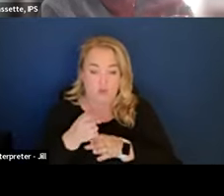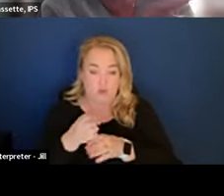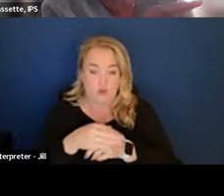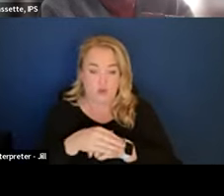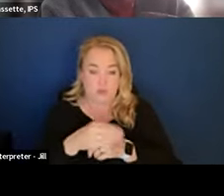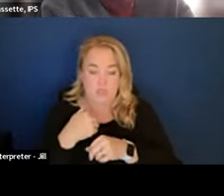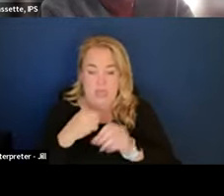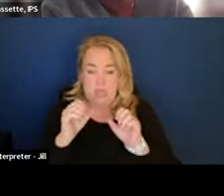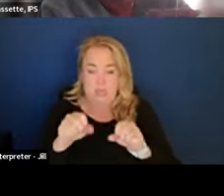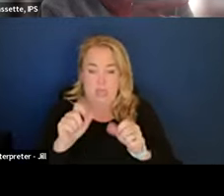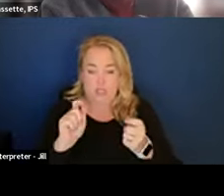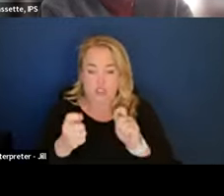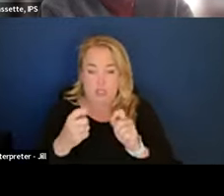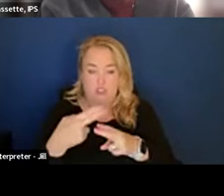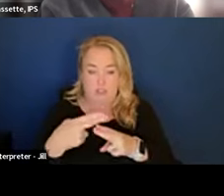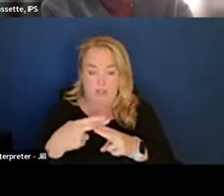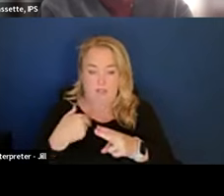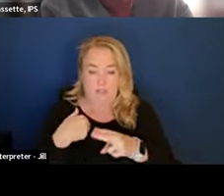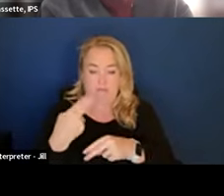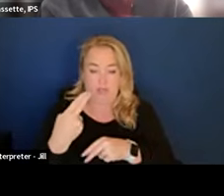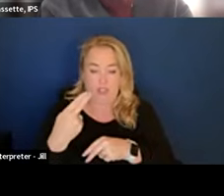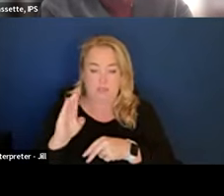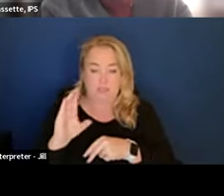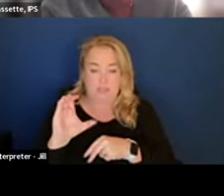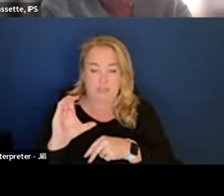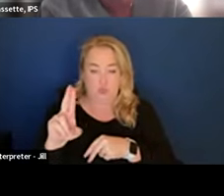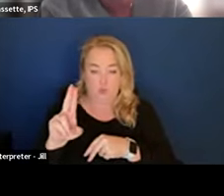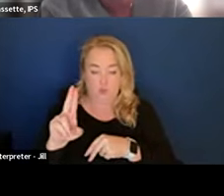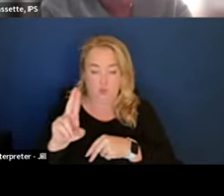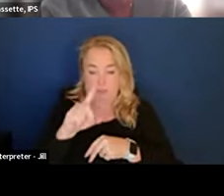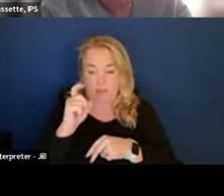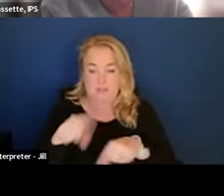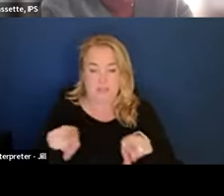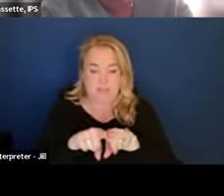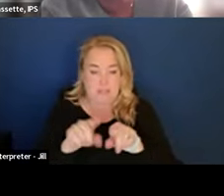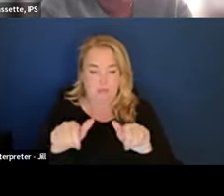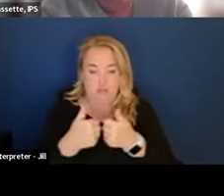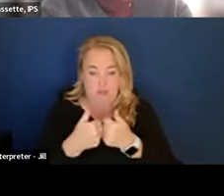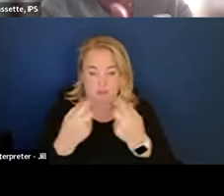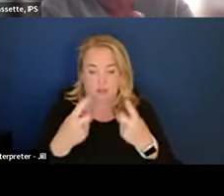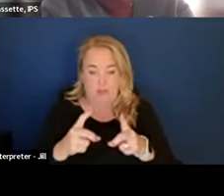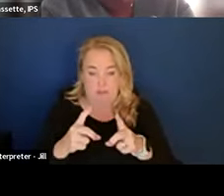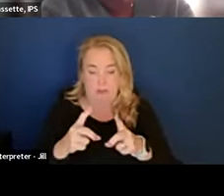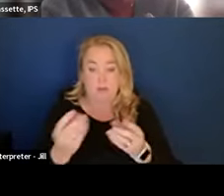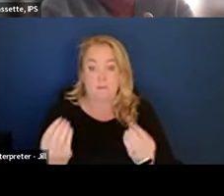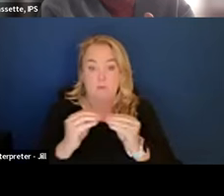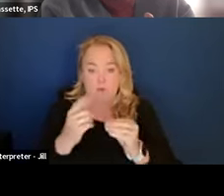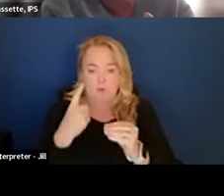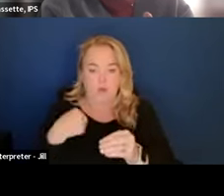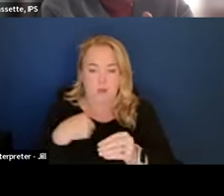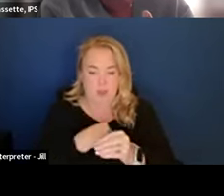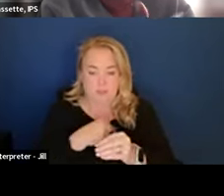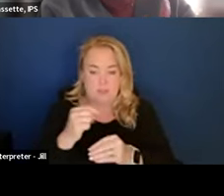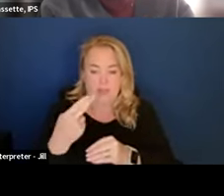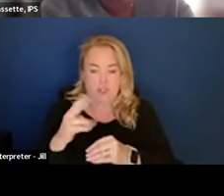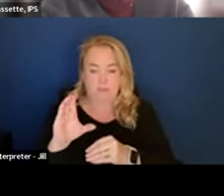know, I could change some of those names and have HBCU on there, because the same challenges exist even more for us as